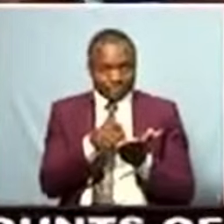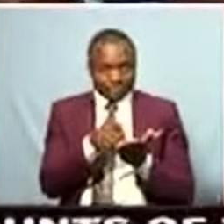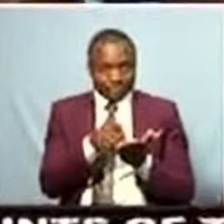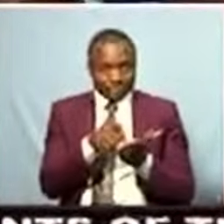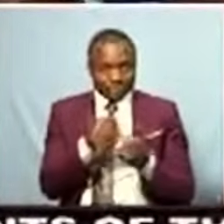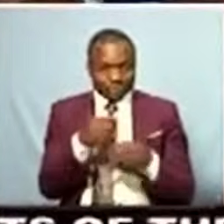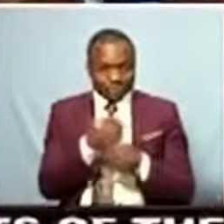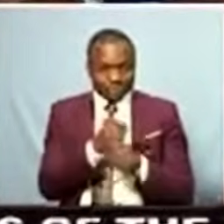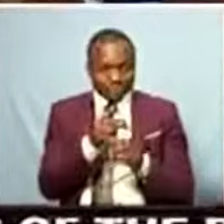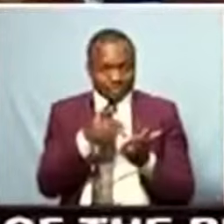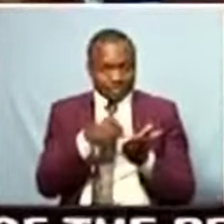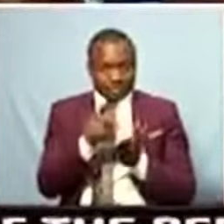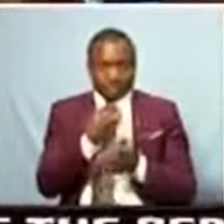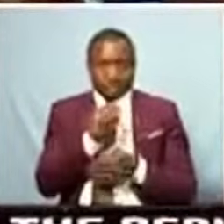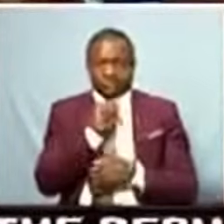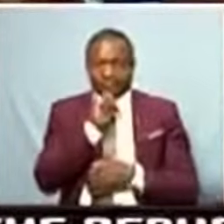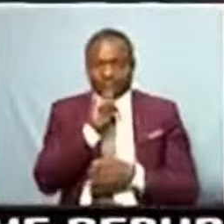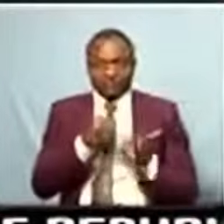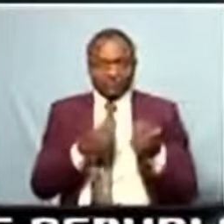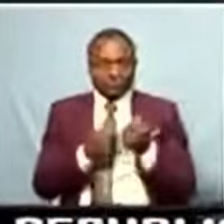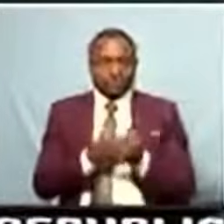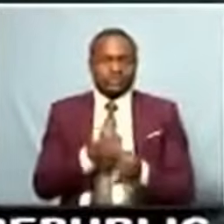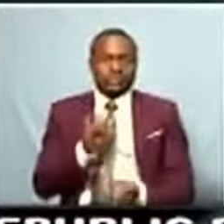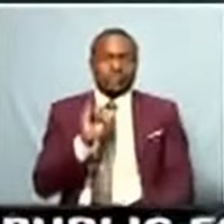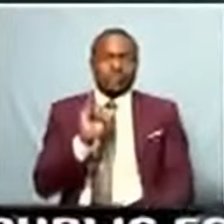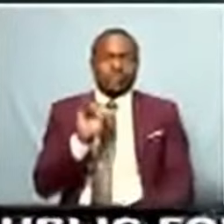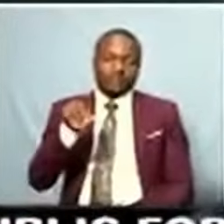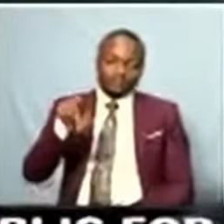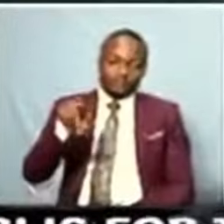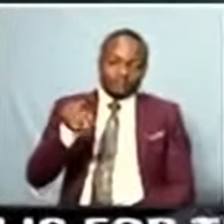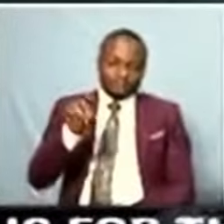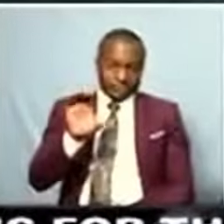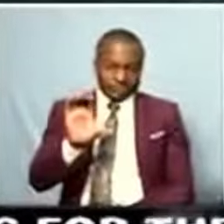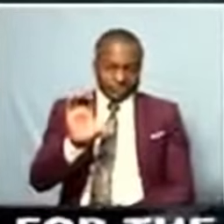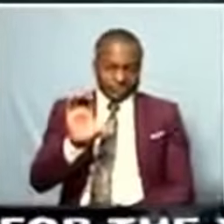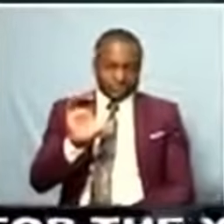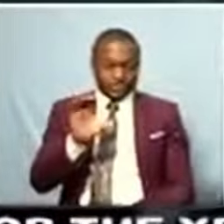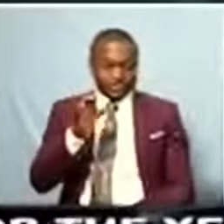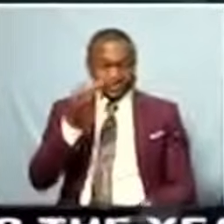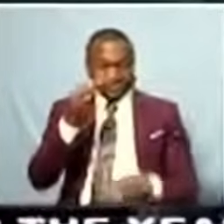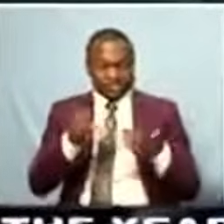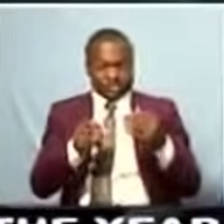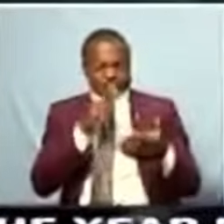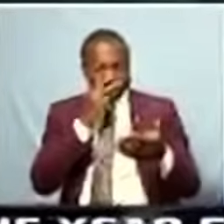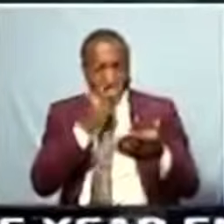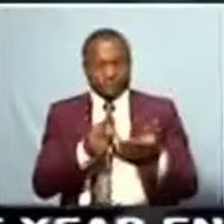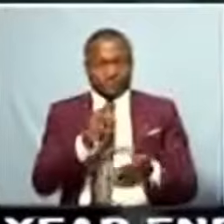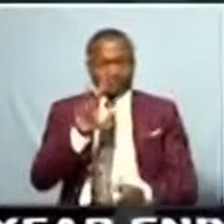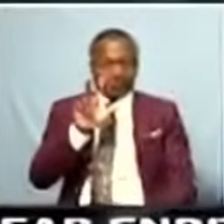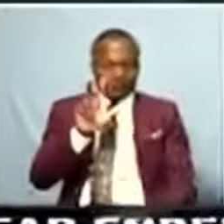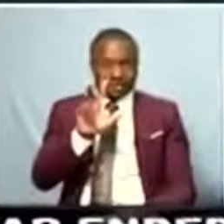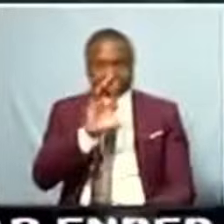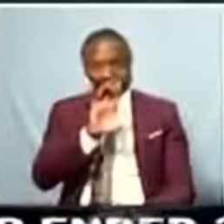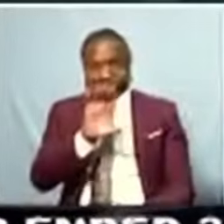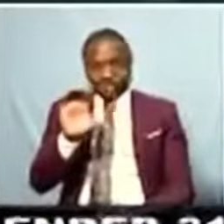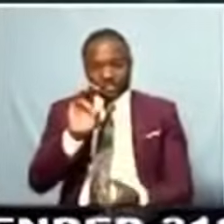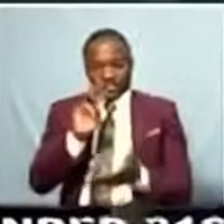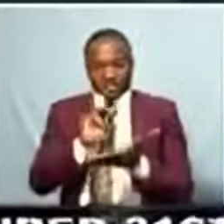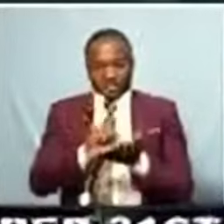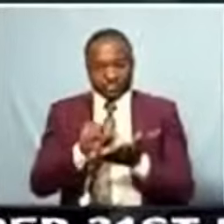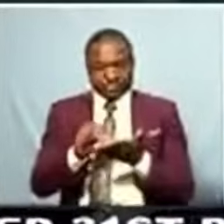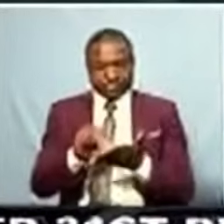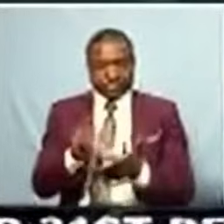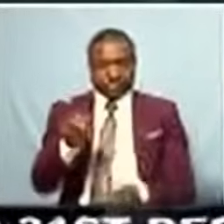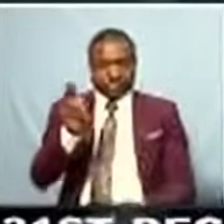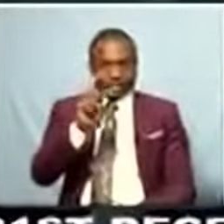making payments which are not supported by IPCs. Because when you look at this $300 million